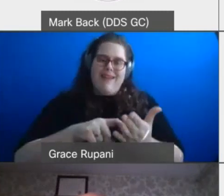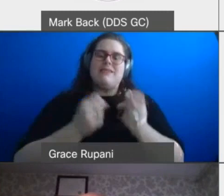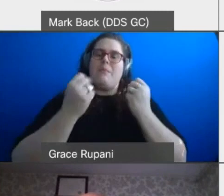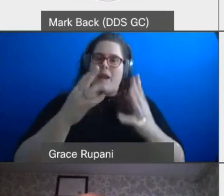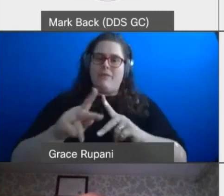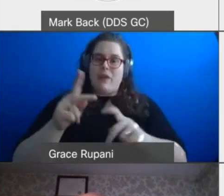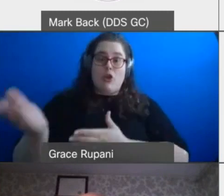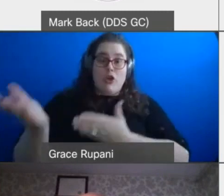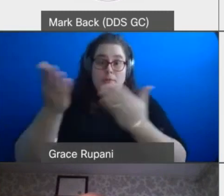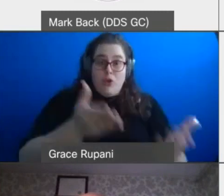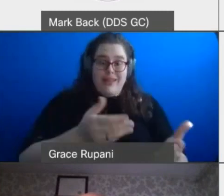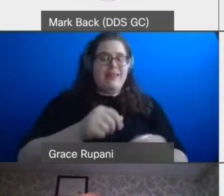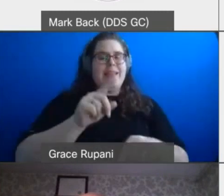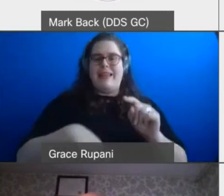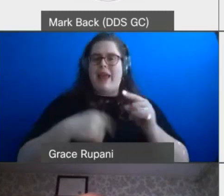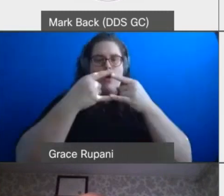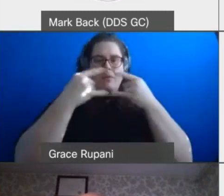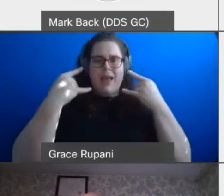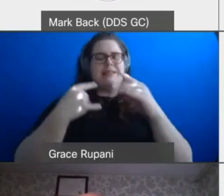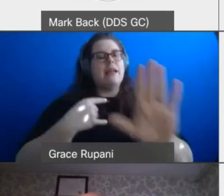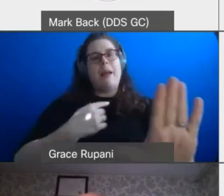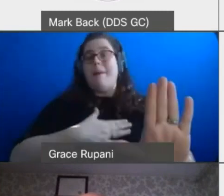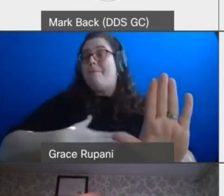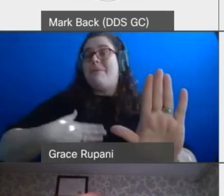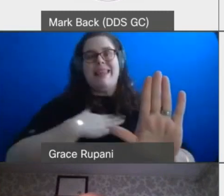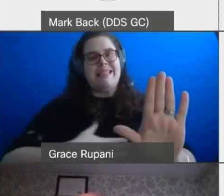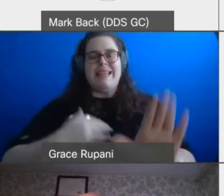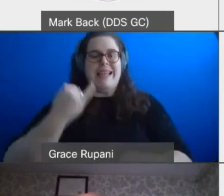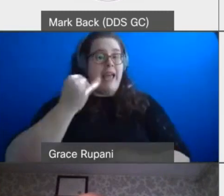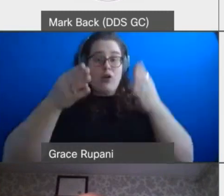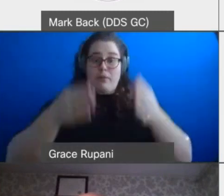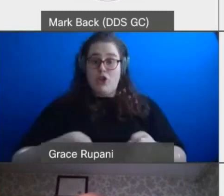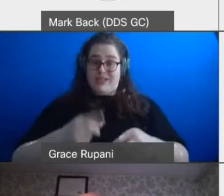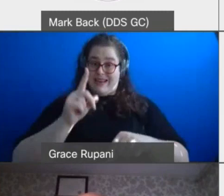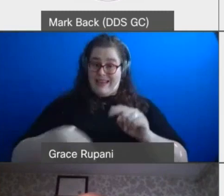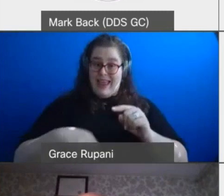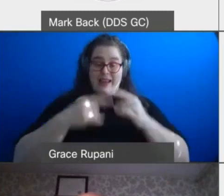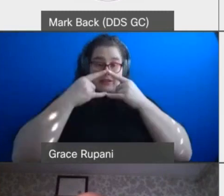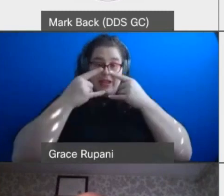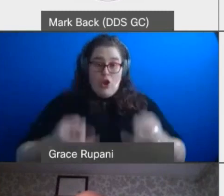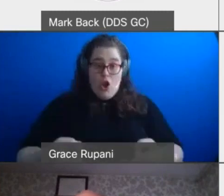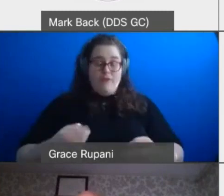And please do not put a mask on someone's face if that person is not able to remove the mask.